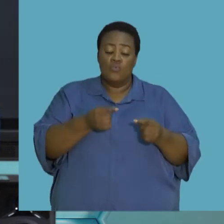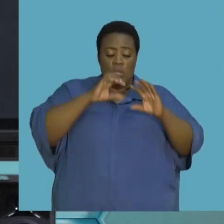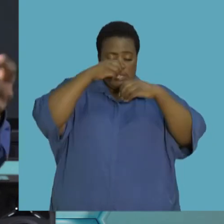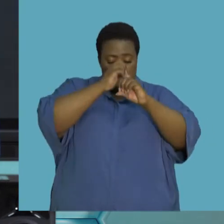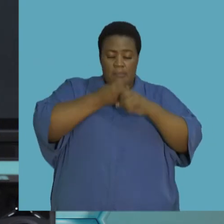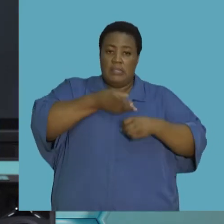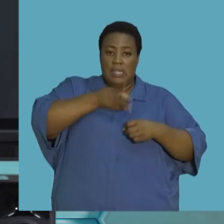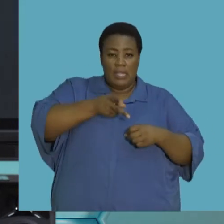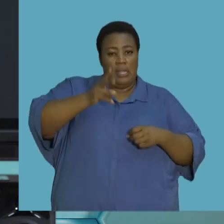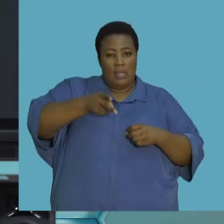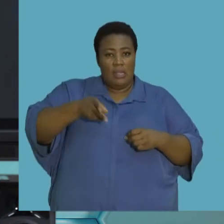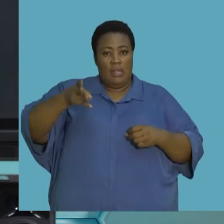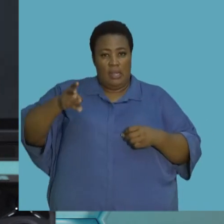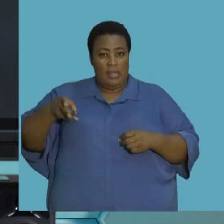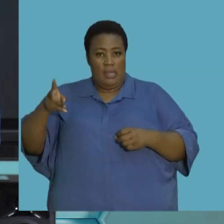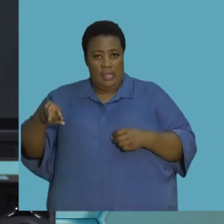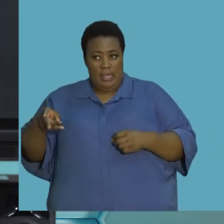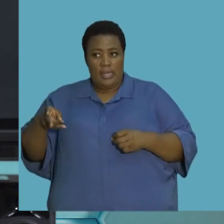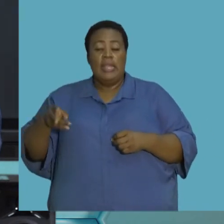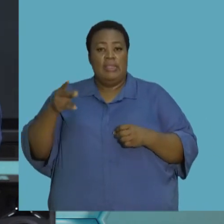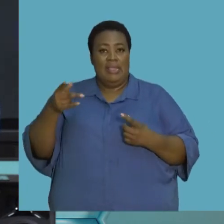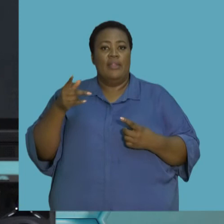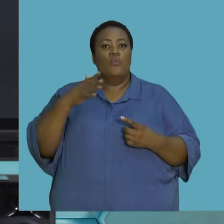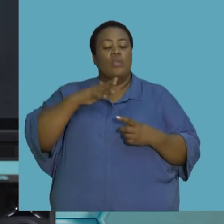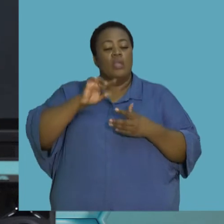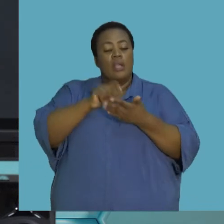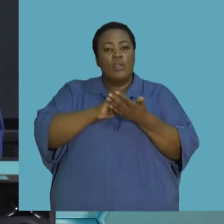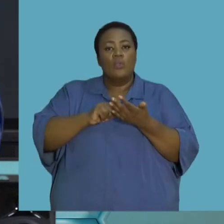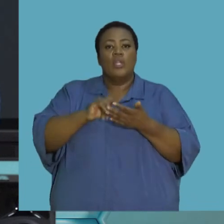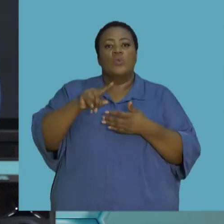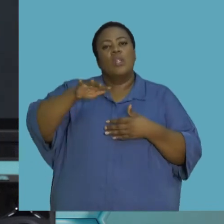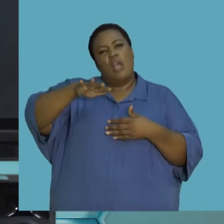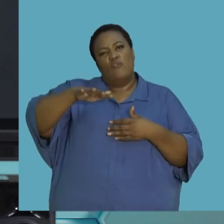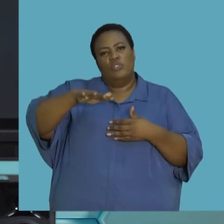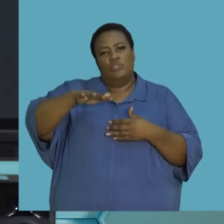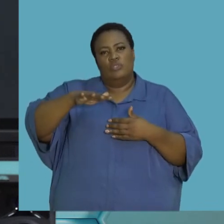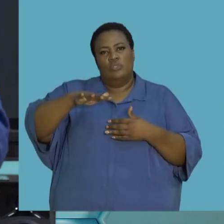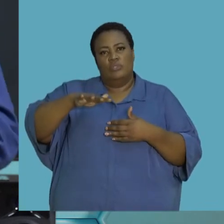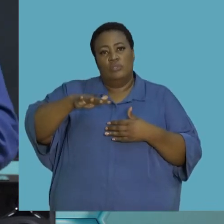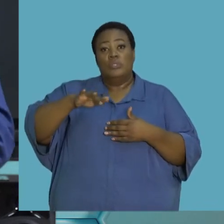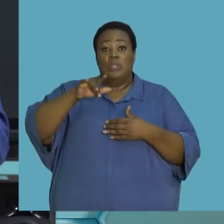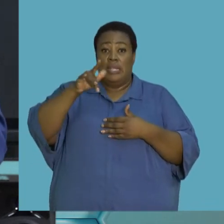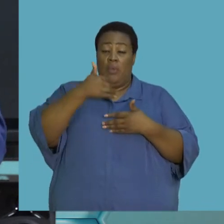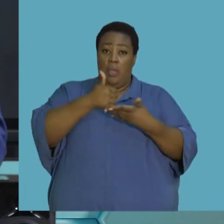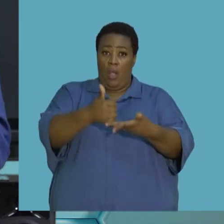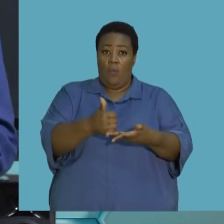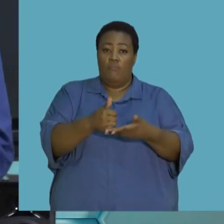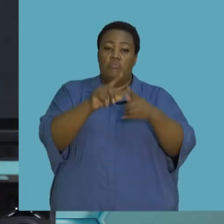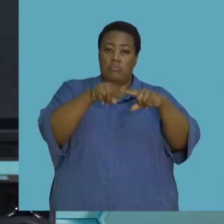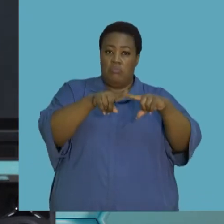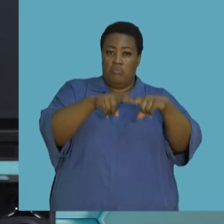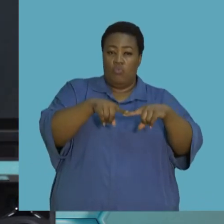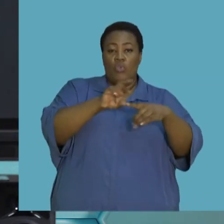the averages. And those averages often refer to reliability or consistency of your results.